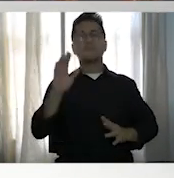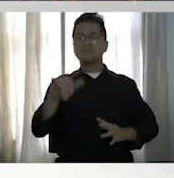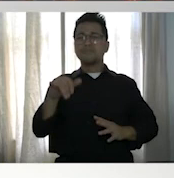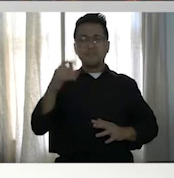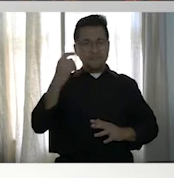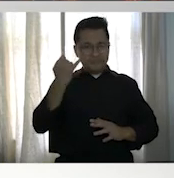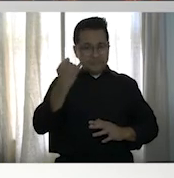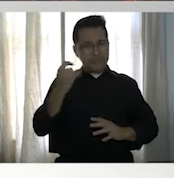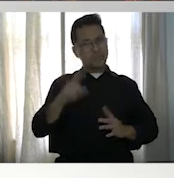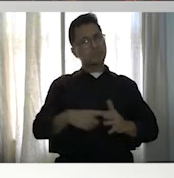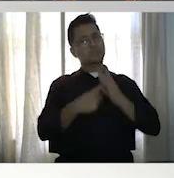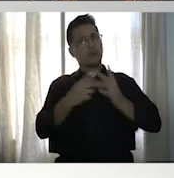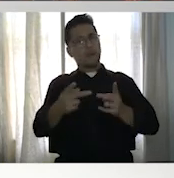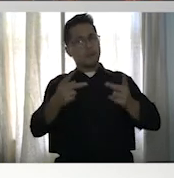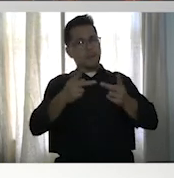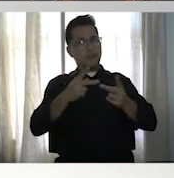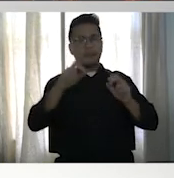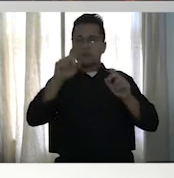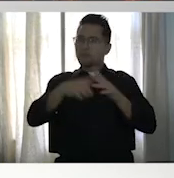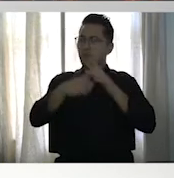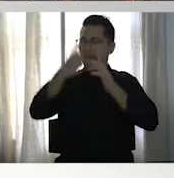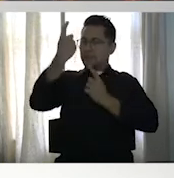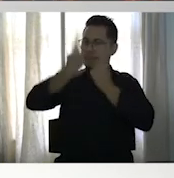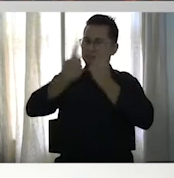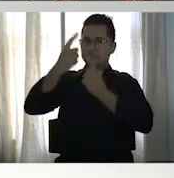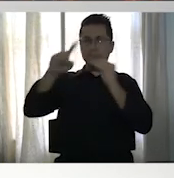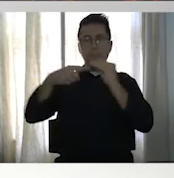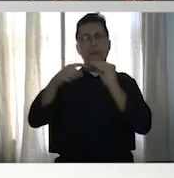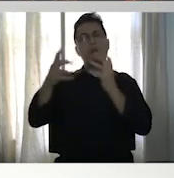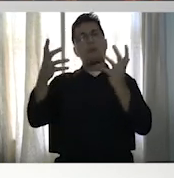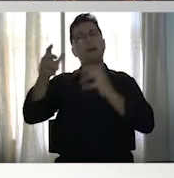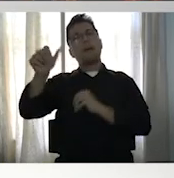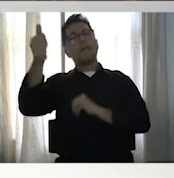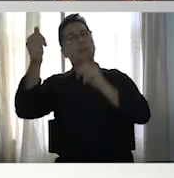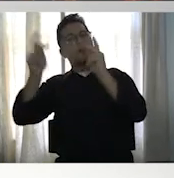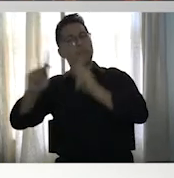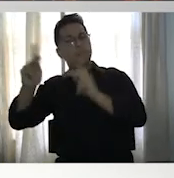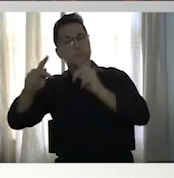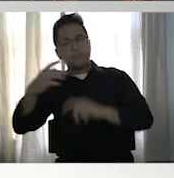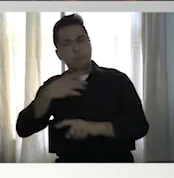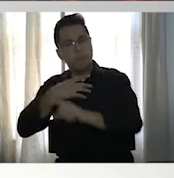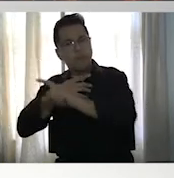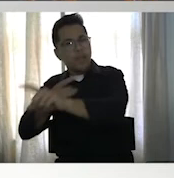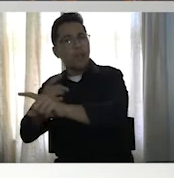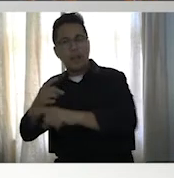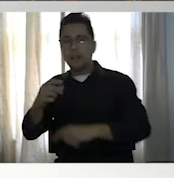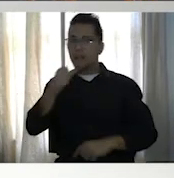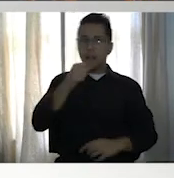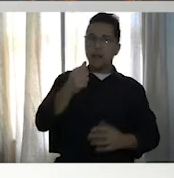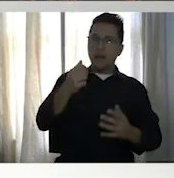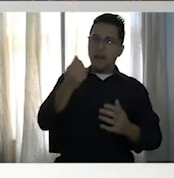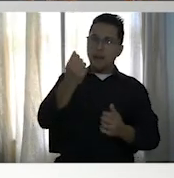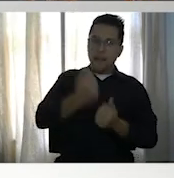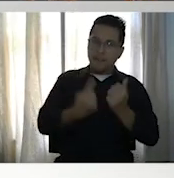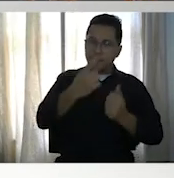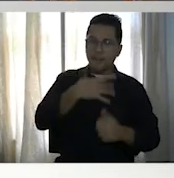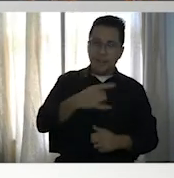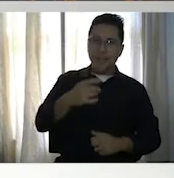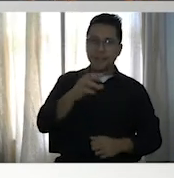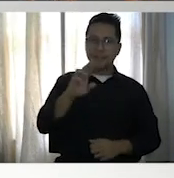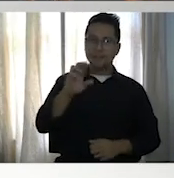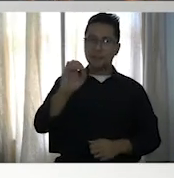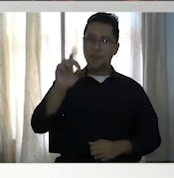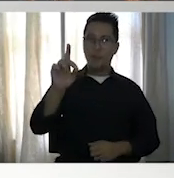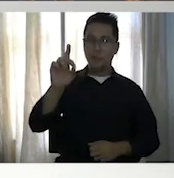least are a starting point that you start thinking about what other people like, not just, everybody doesn't love Roblox, I swear,